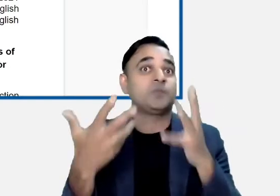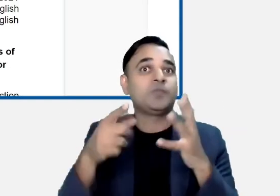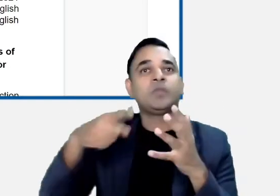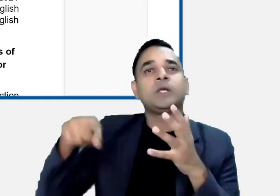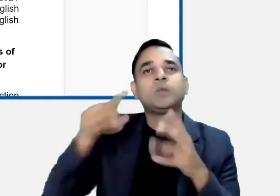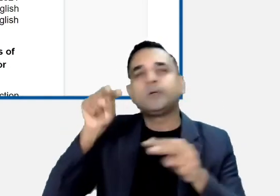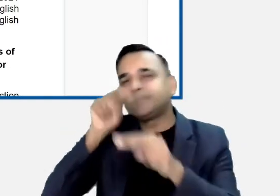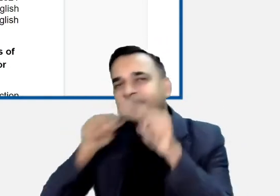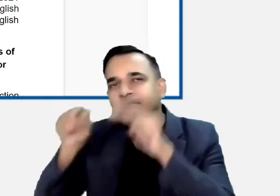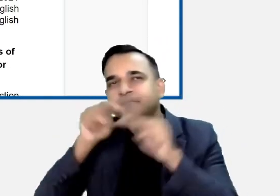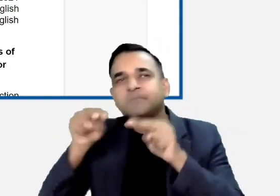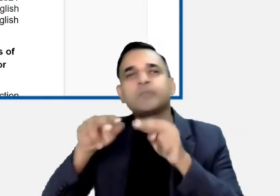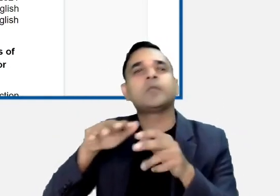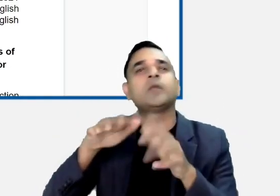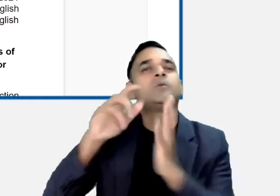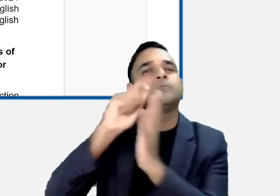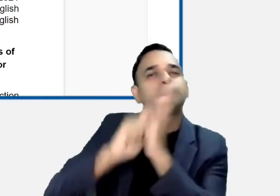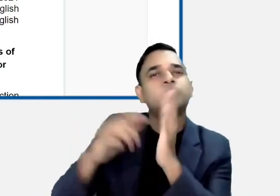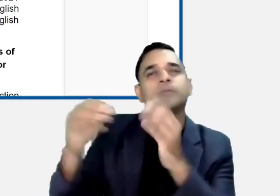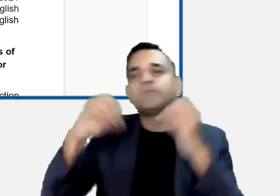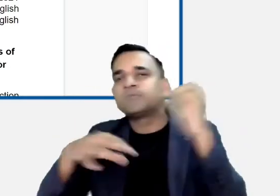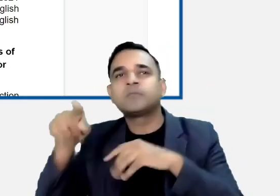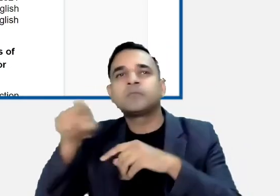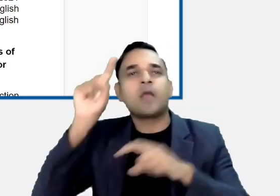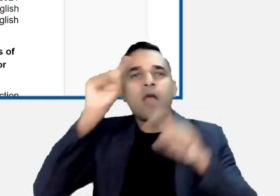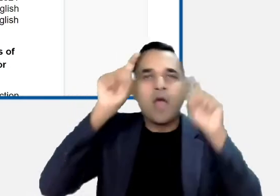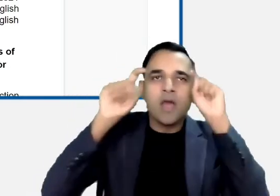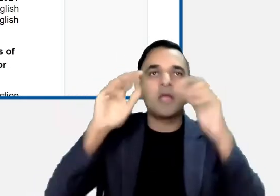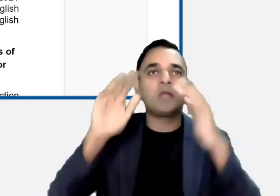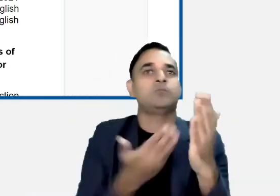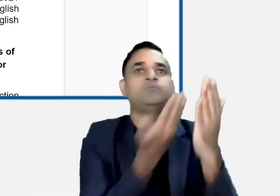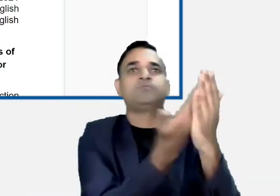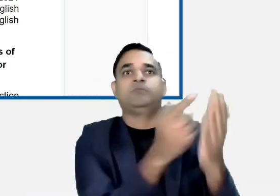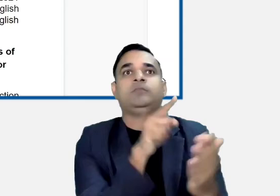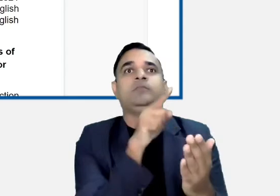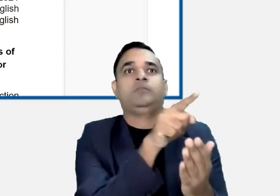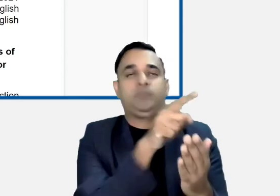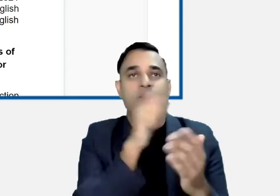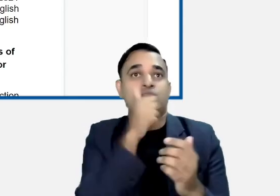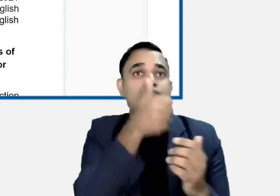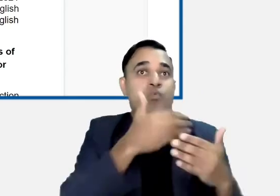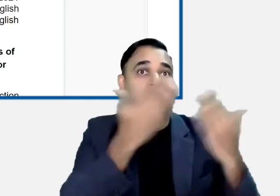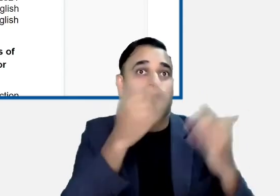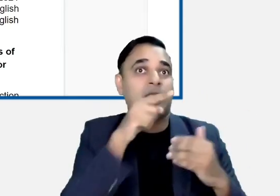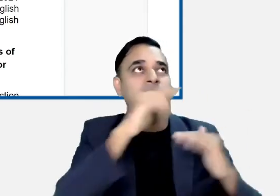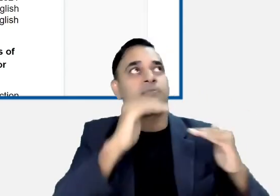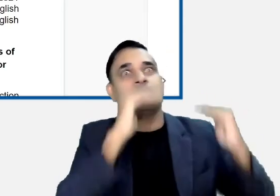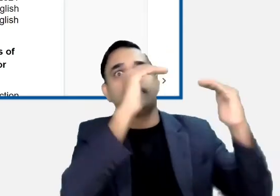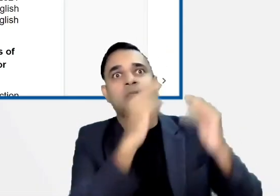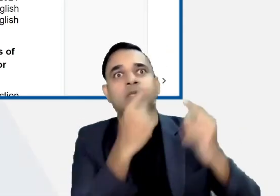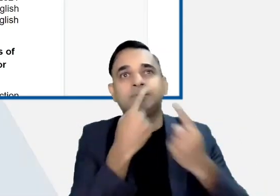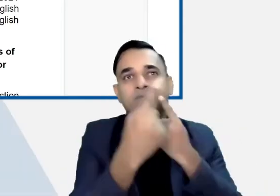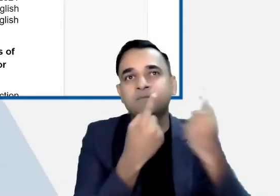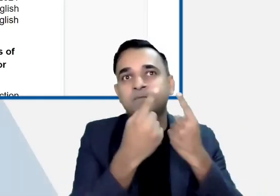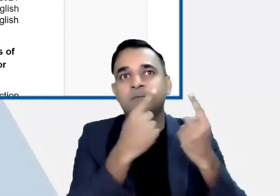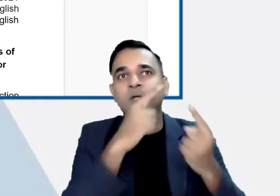the draft declaration for your review. I will go paragraph by paragraph and